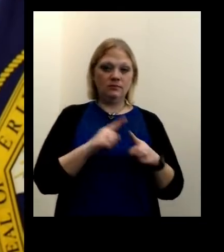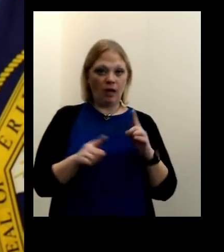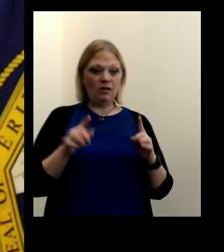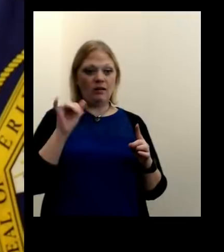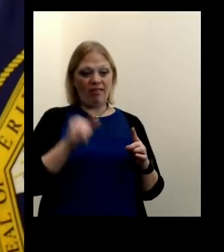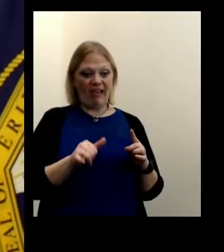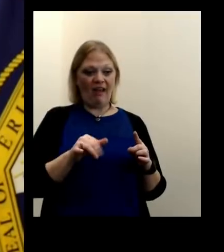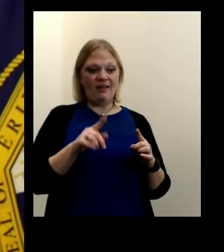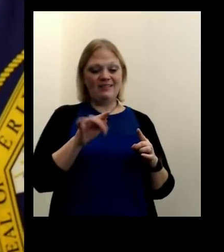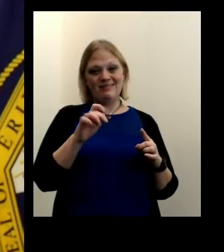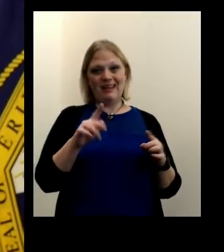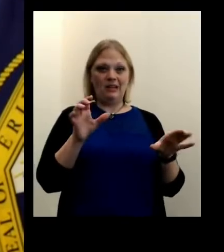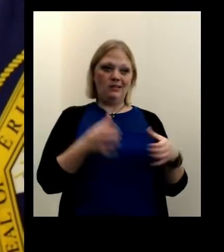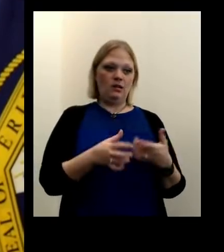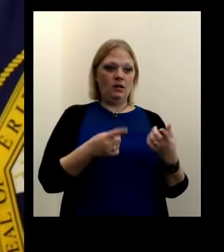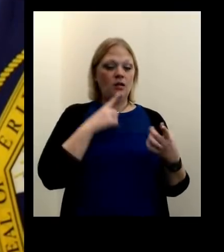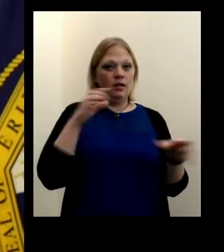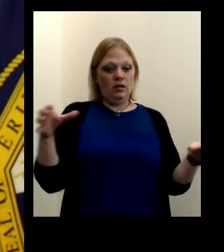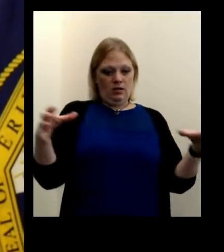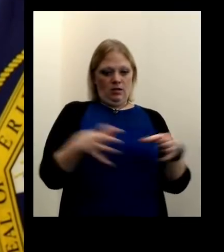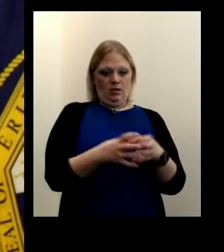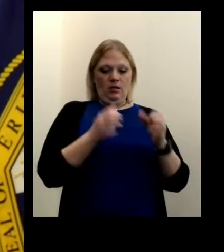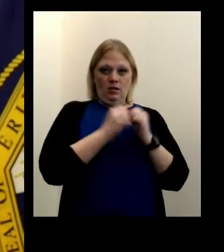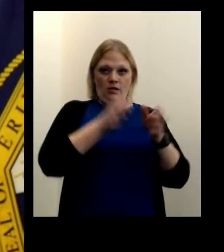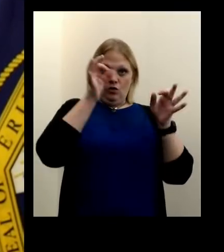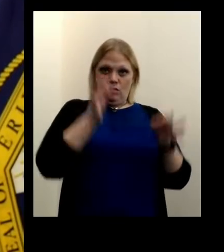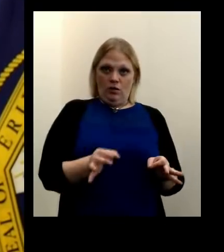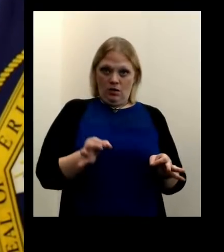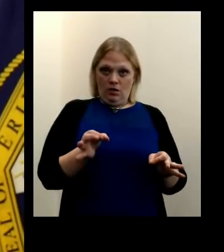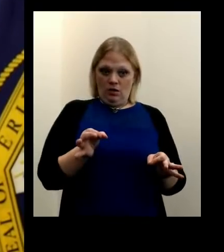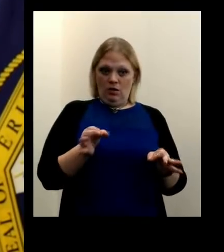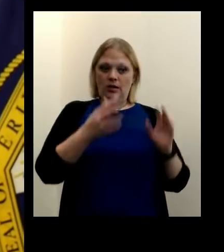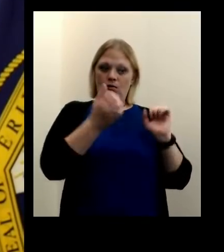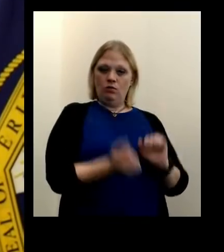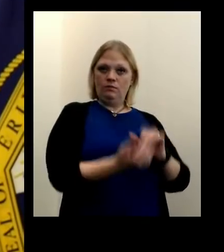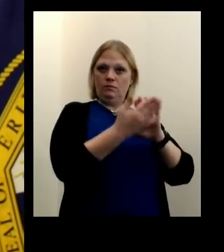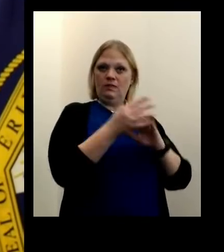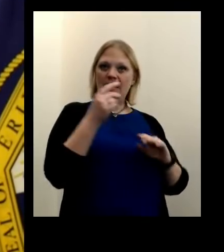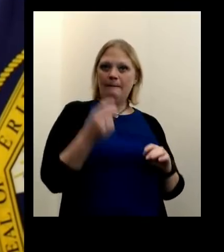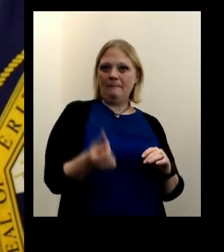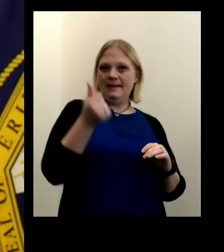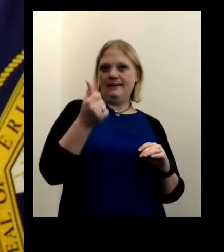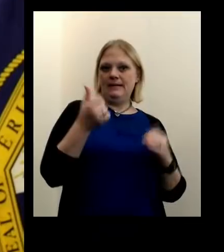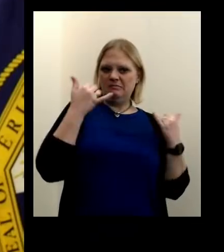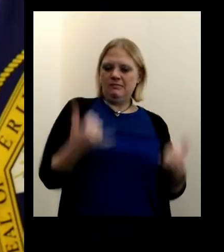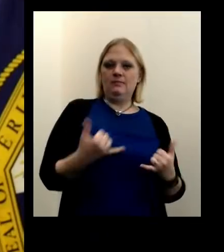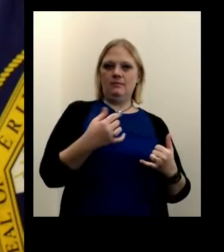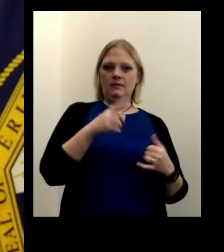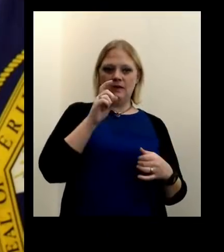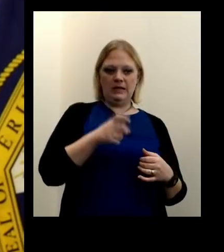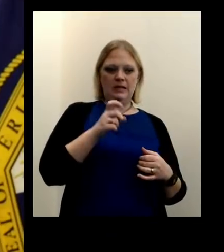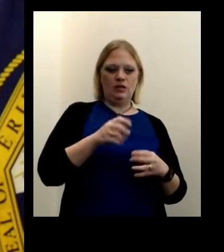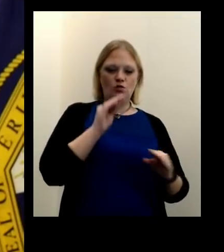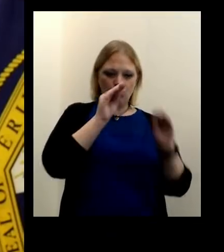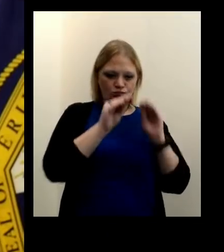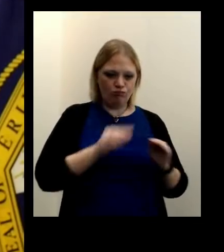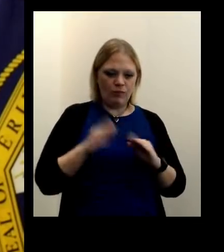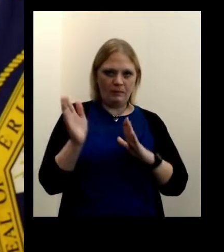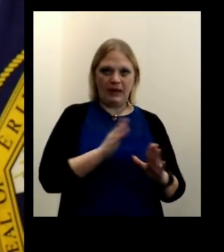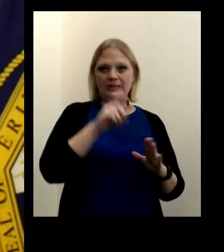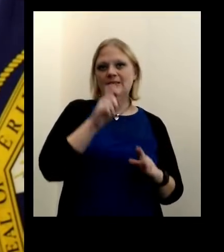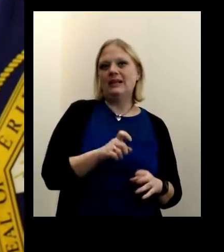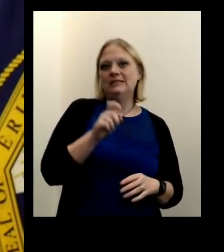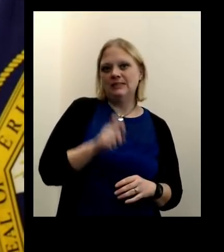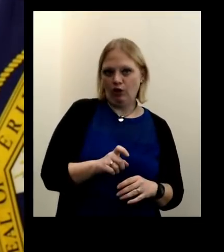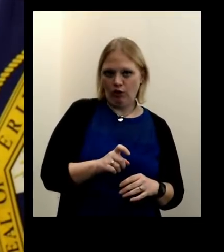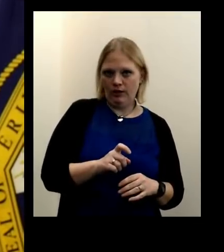force has come together to determine, to address the immediate needs, to put together the plan that's necessary,